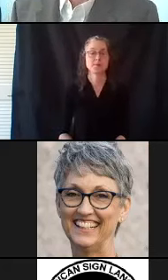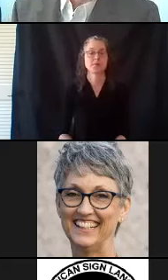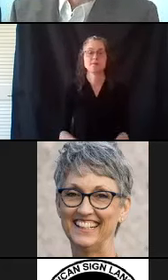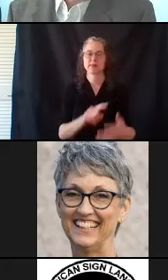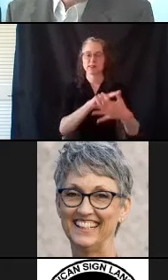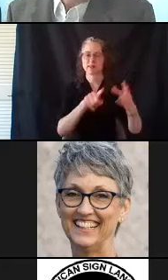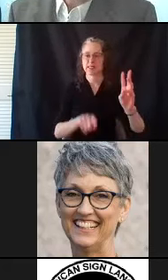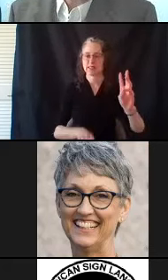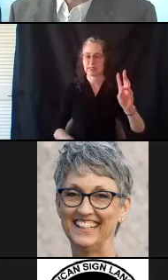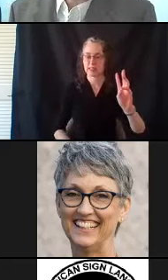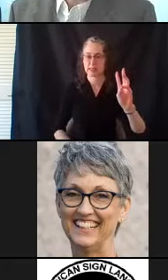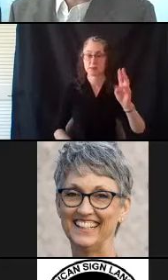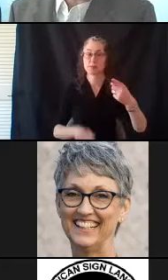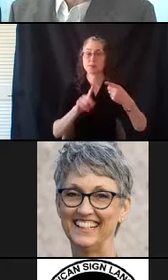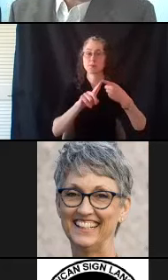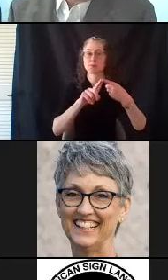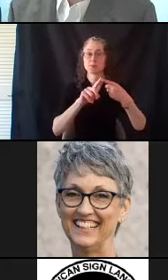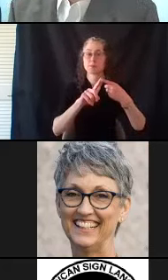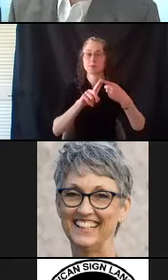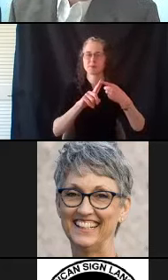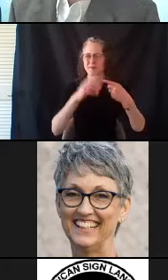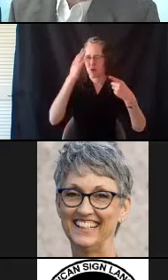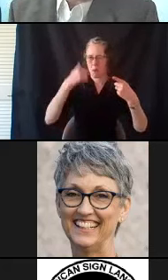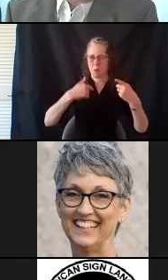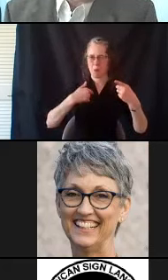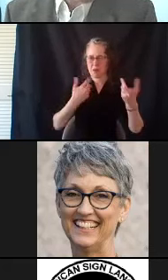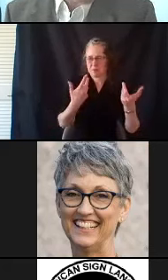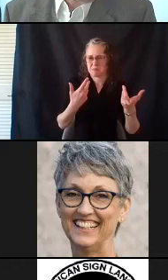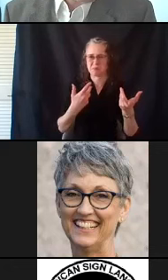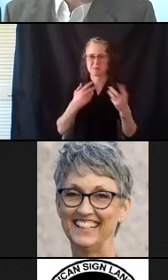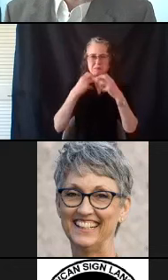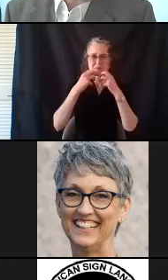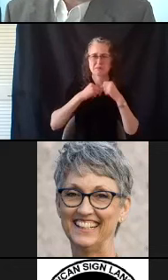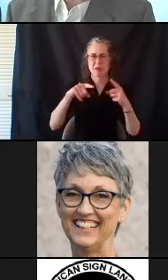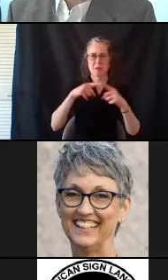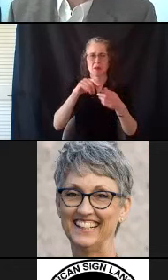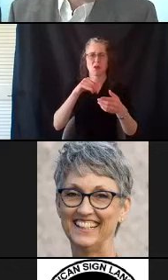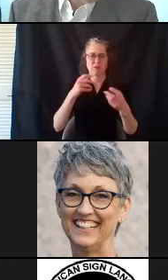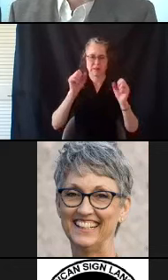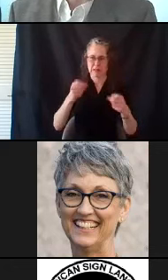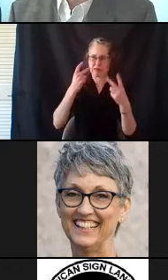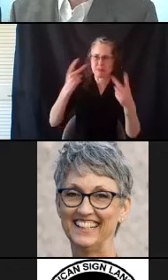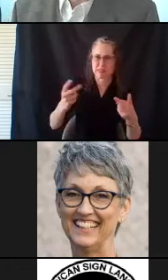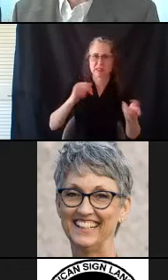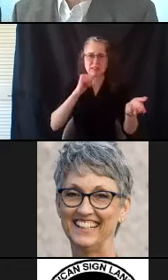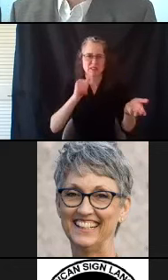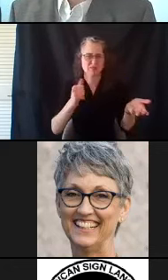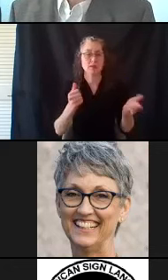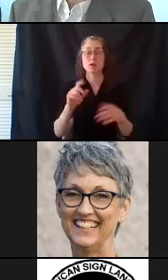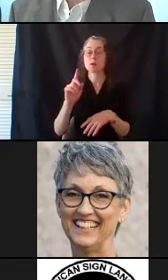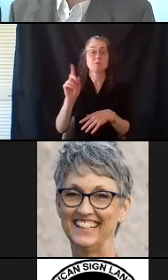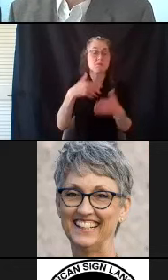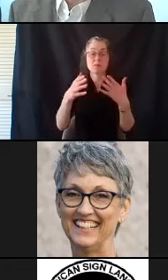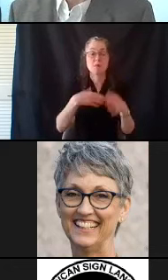6. One is, why should I care about visitability in the first place? If no matter where you're